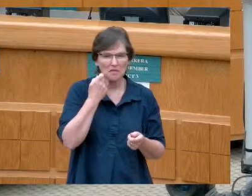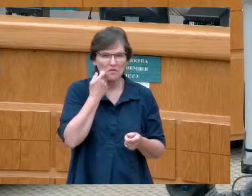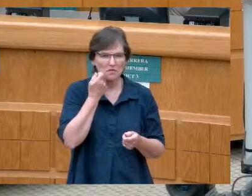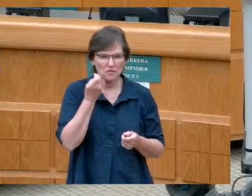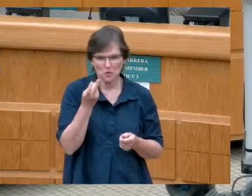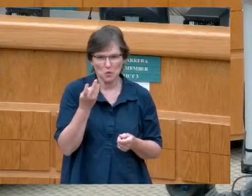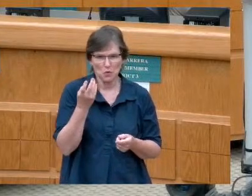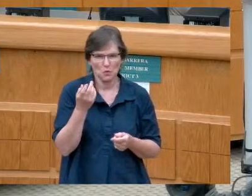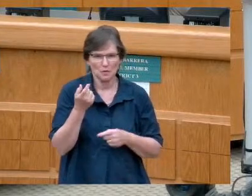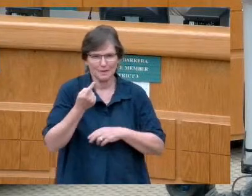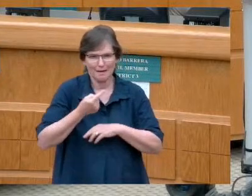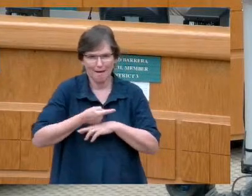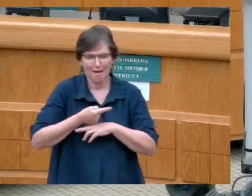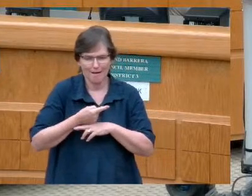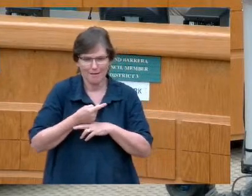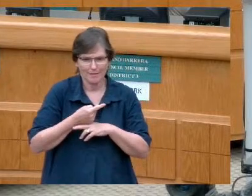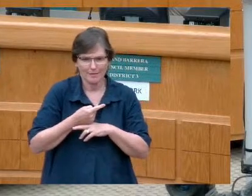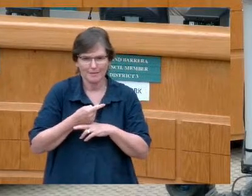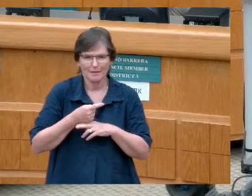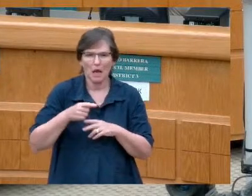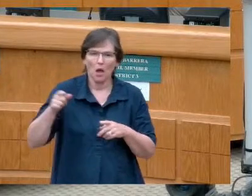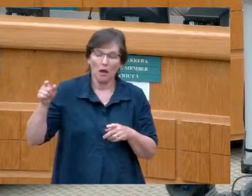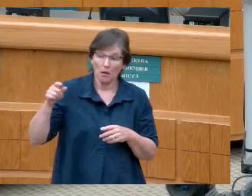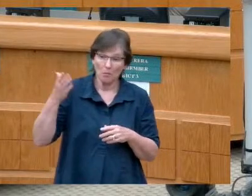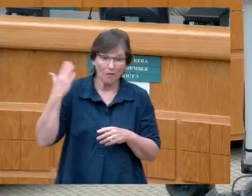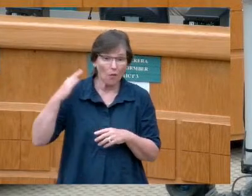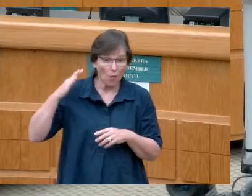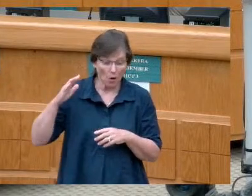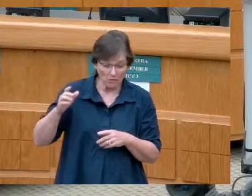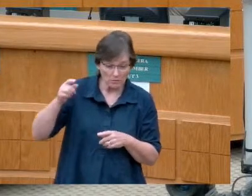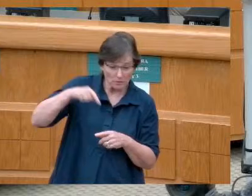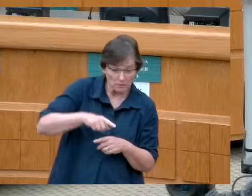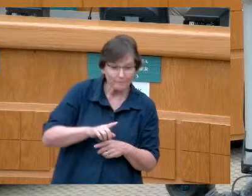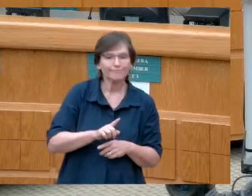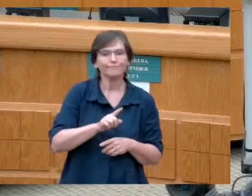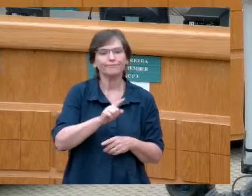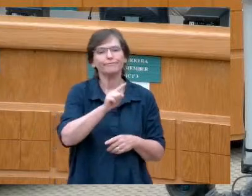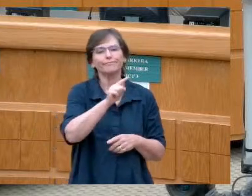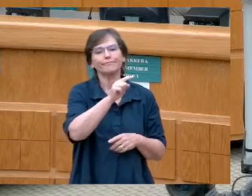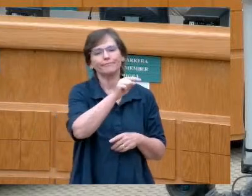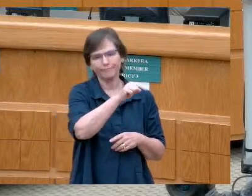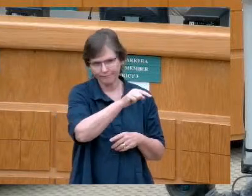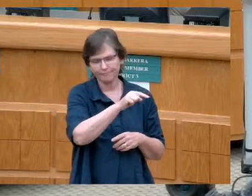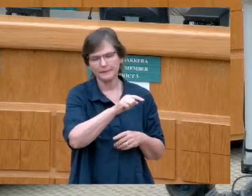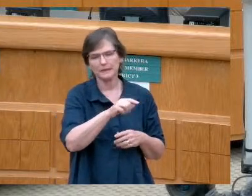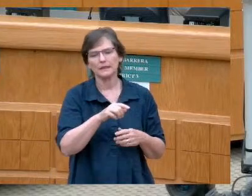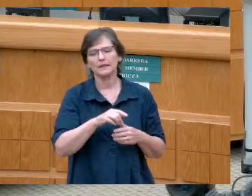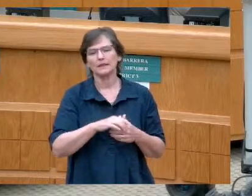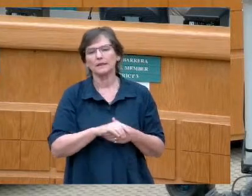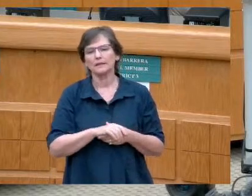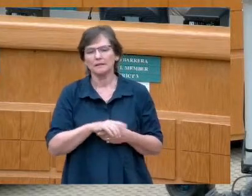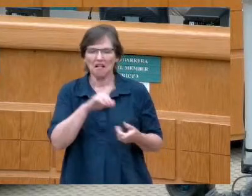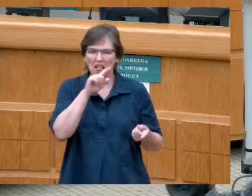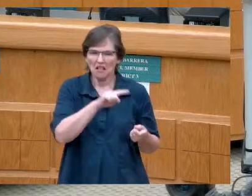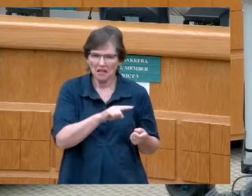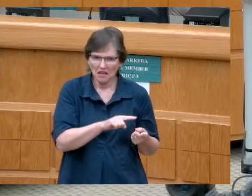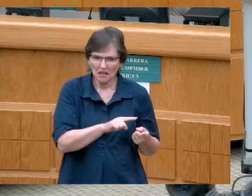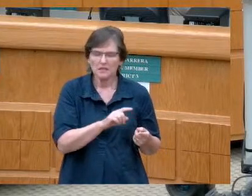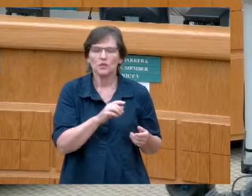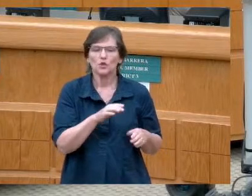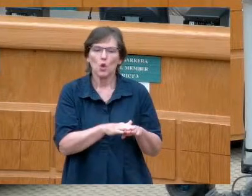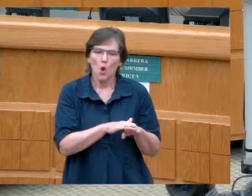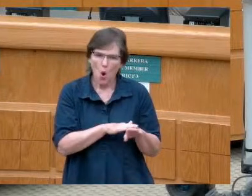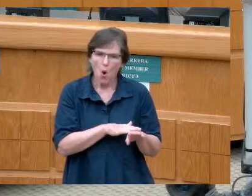kind of descended, went back up about a week ago, but it's slowly coming back down, just as the